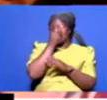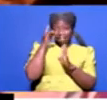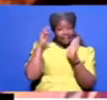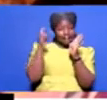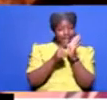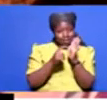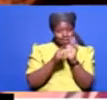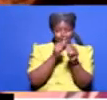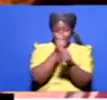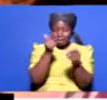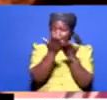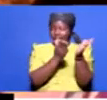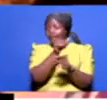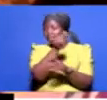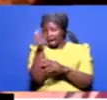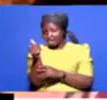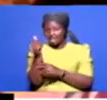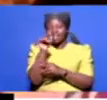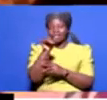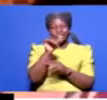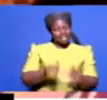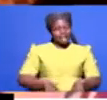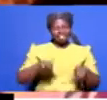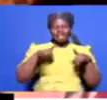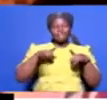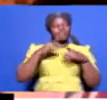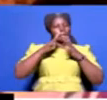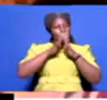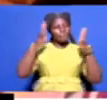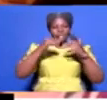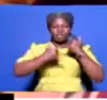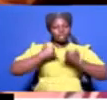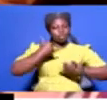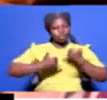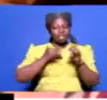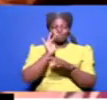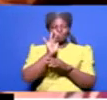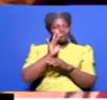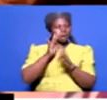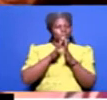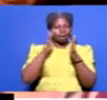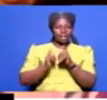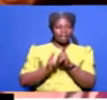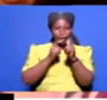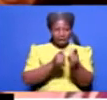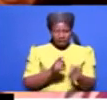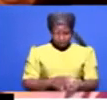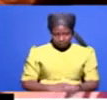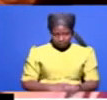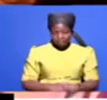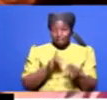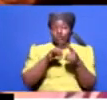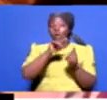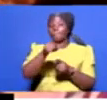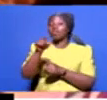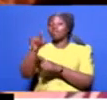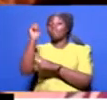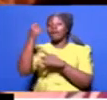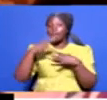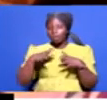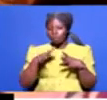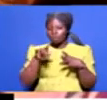serving others is life's greatest joy and its ultimate reward. To millions of Kenyans, he was